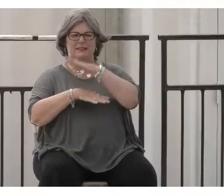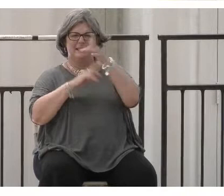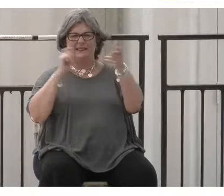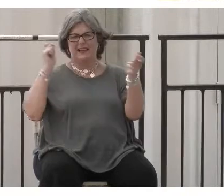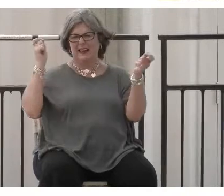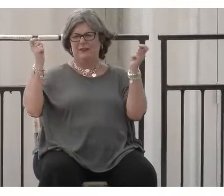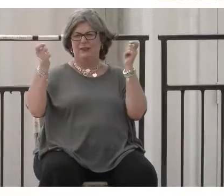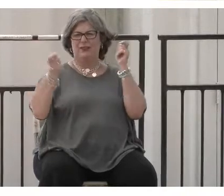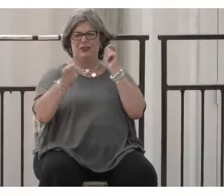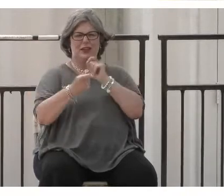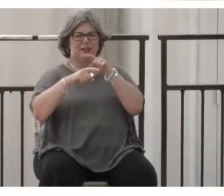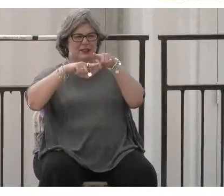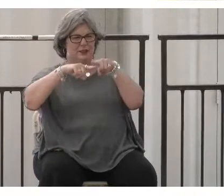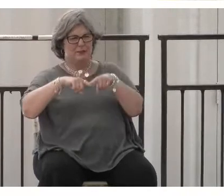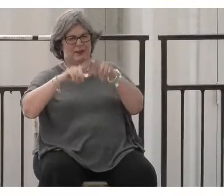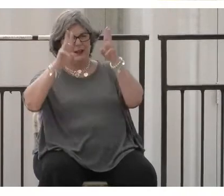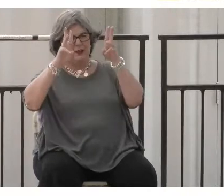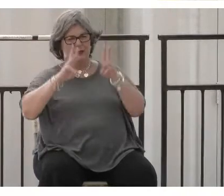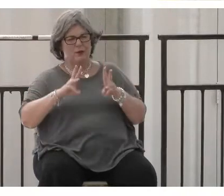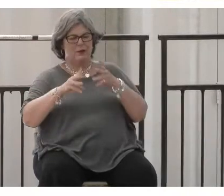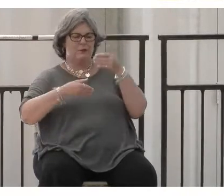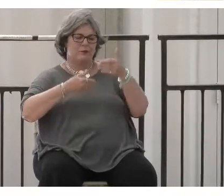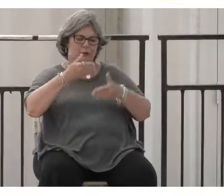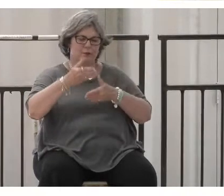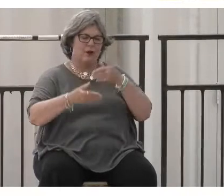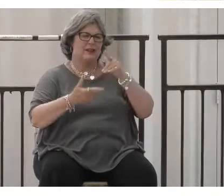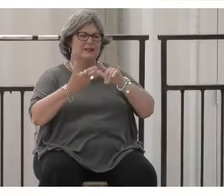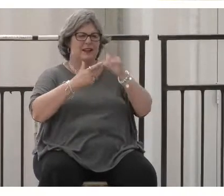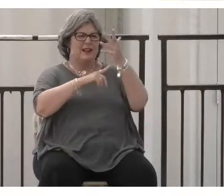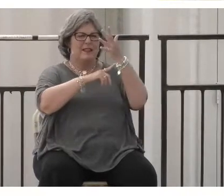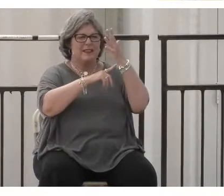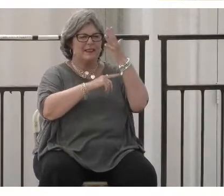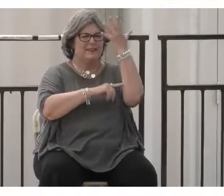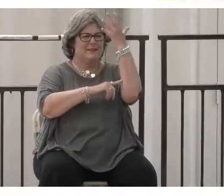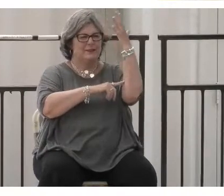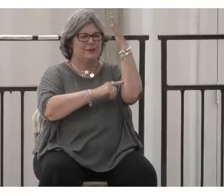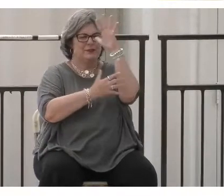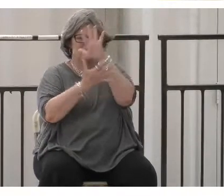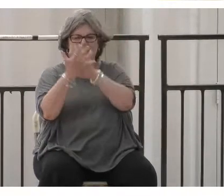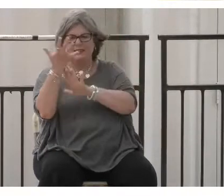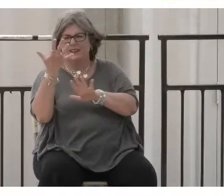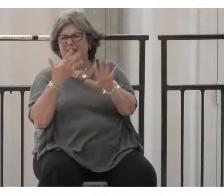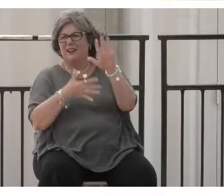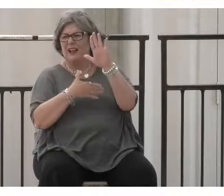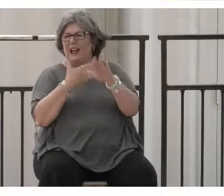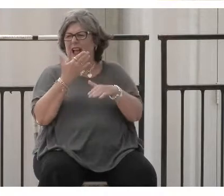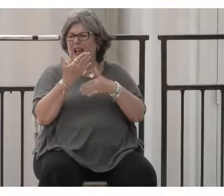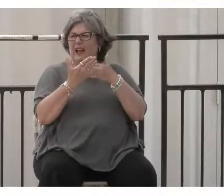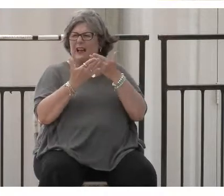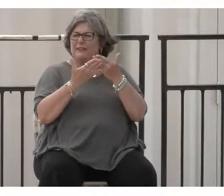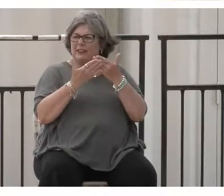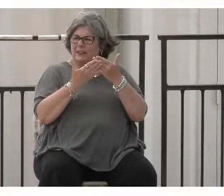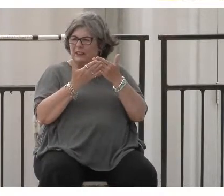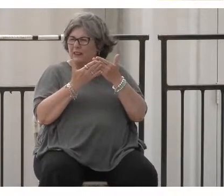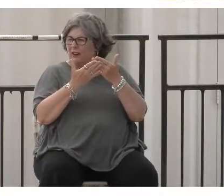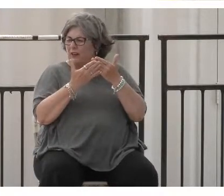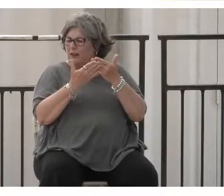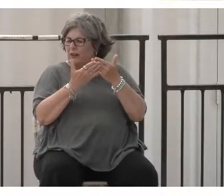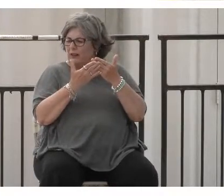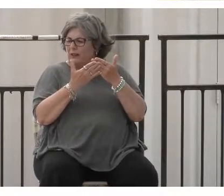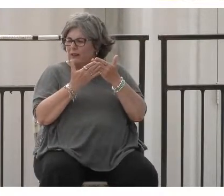change with the weather condition, with the passers, with the leaves, and having that almost, I would say,